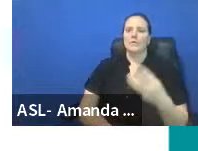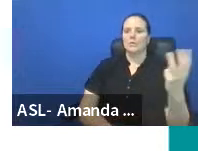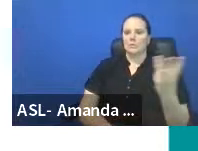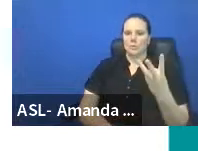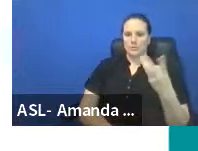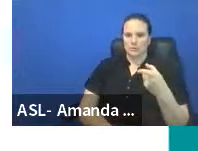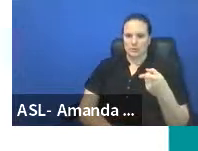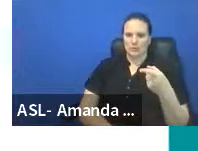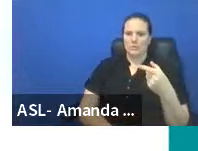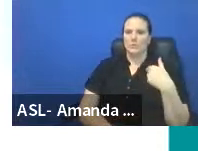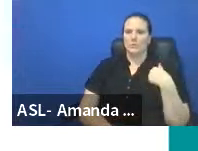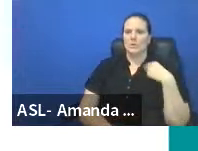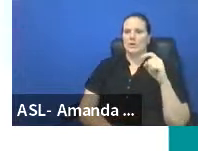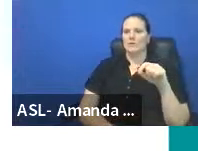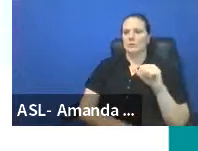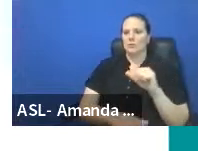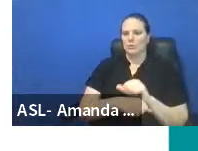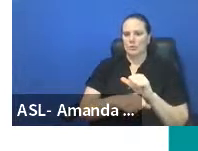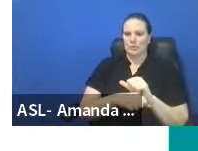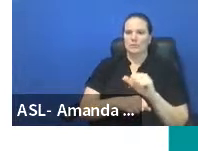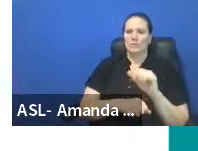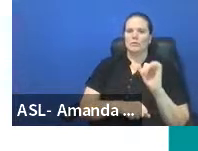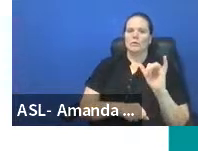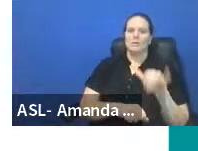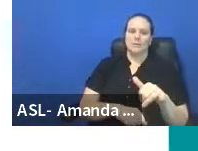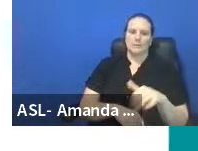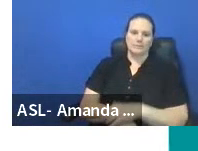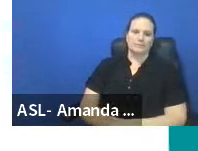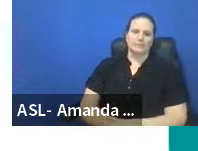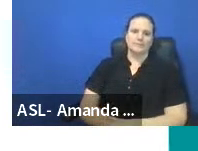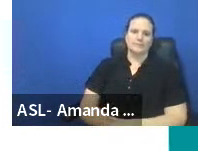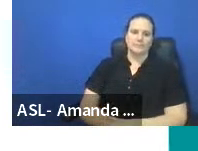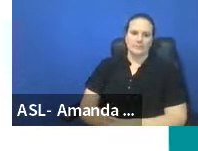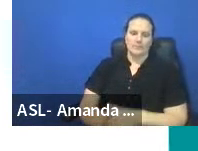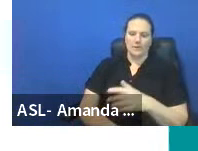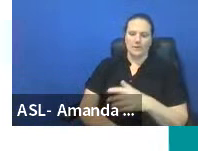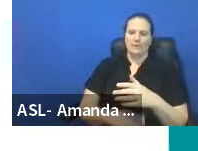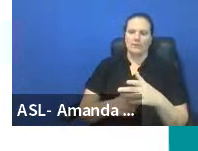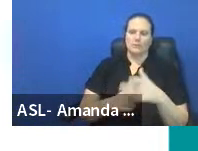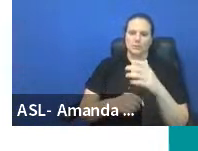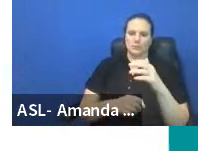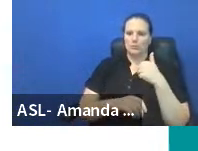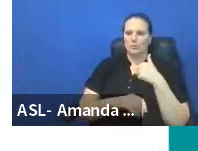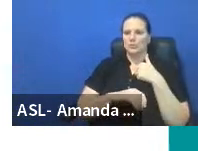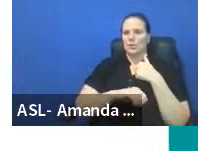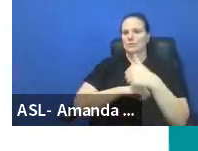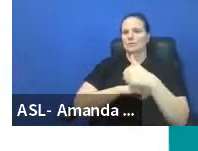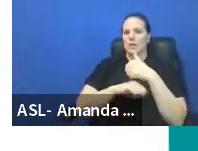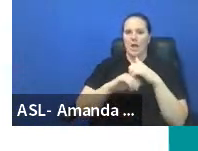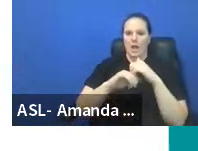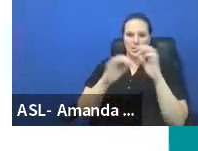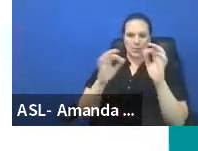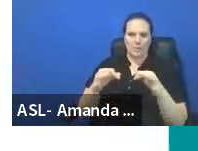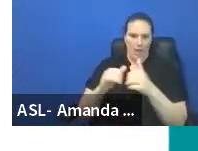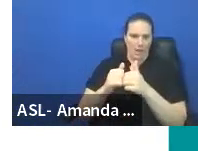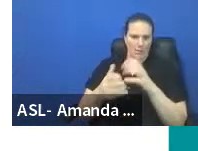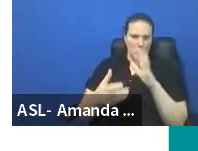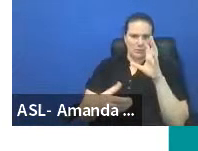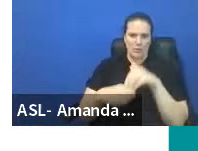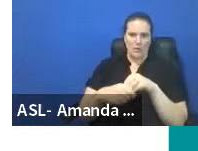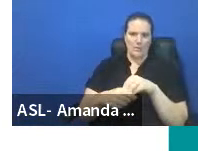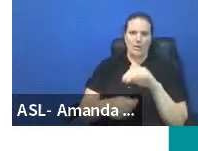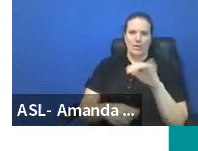to work with the staff and commissioners at the Transportation Commission to determine how they want to incorporate